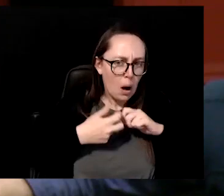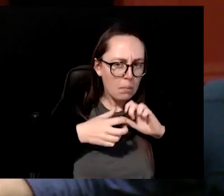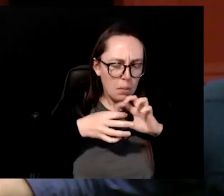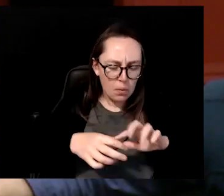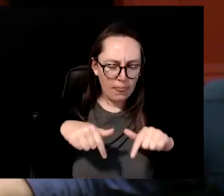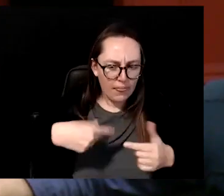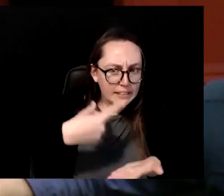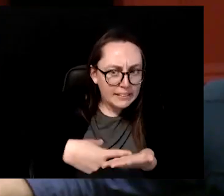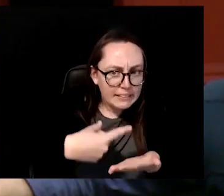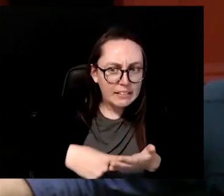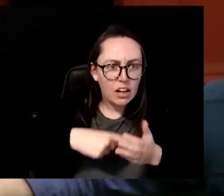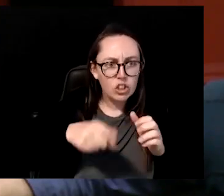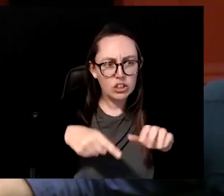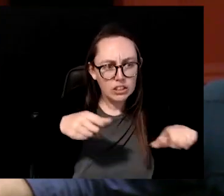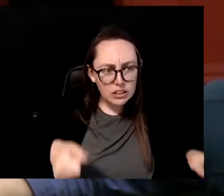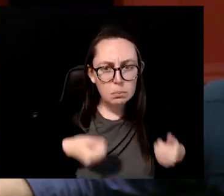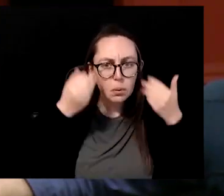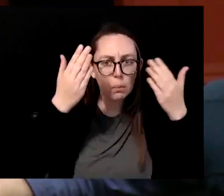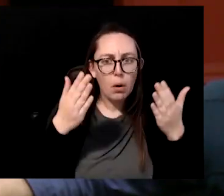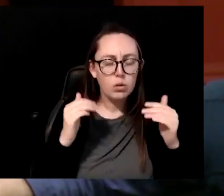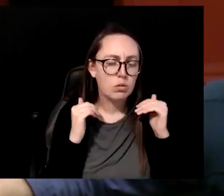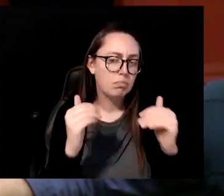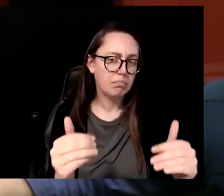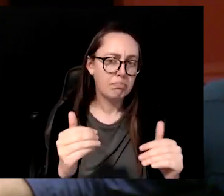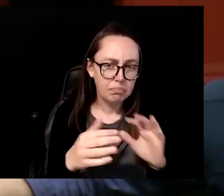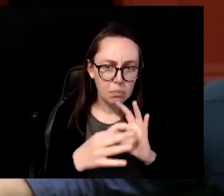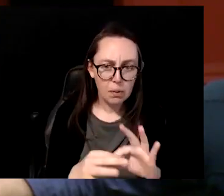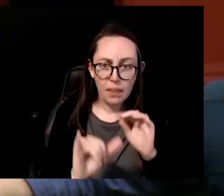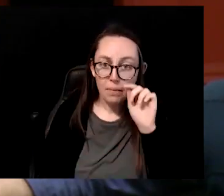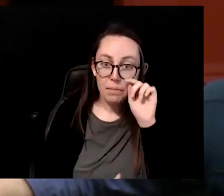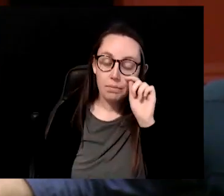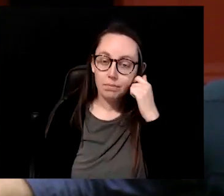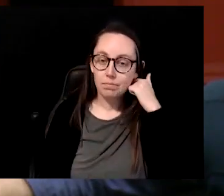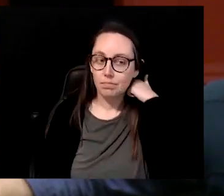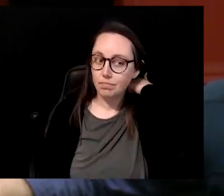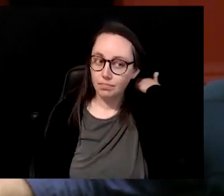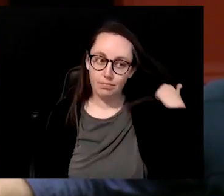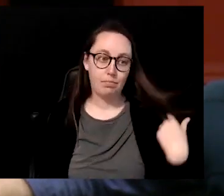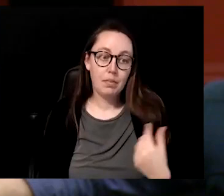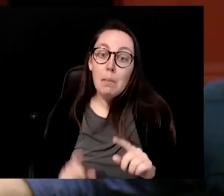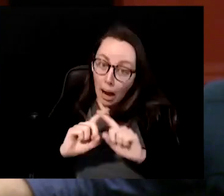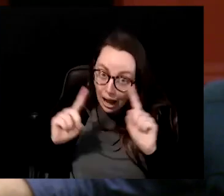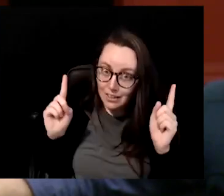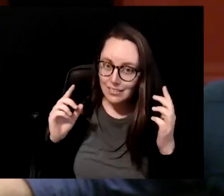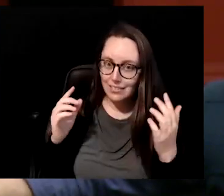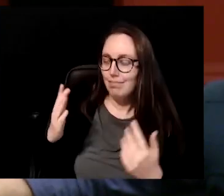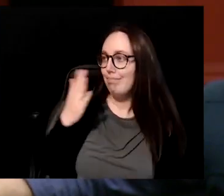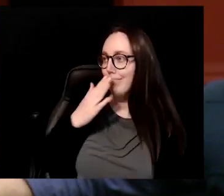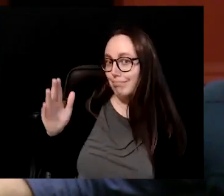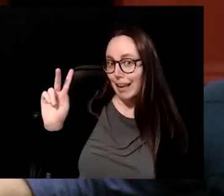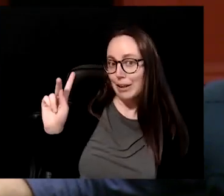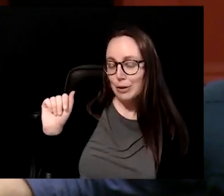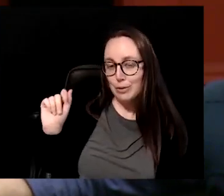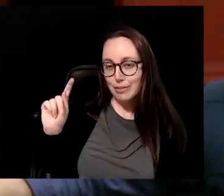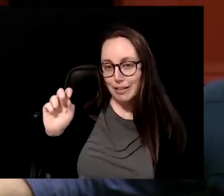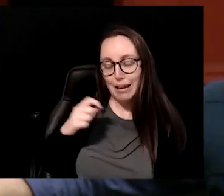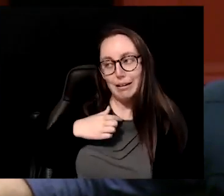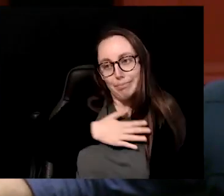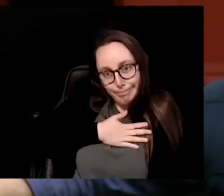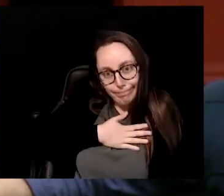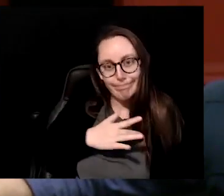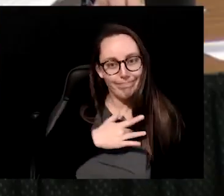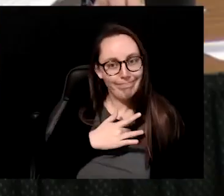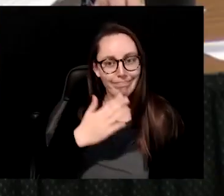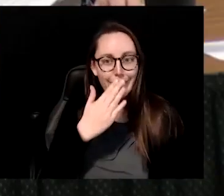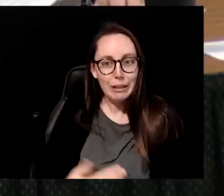then the proposal to to move forward with it but but thank you Kate I take that to heart thank you